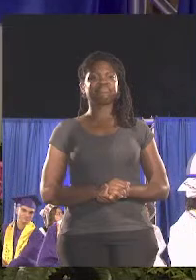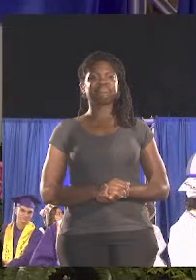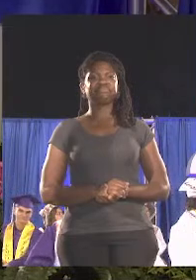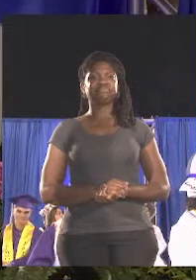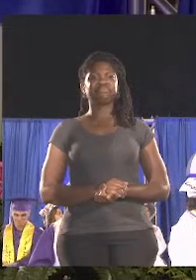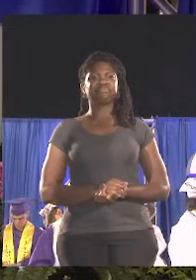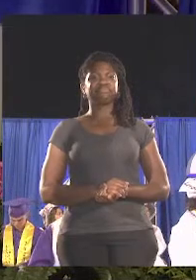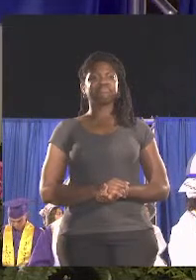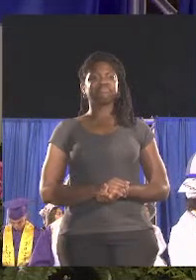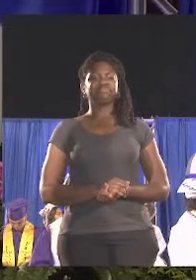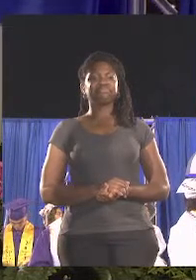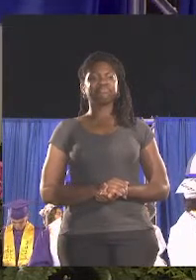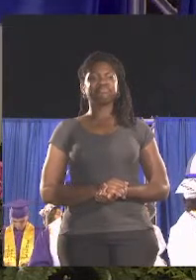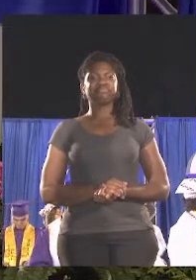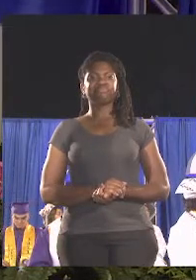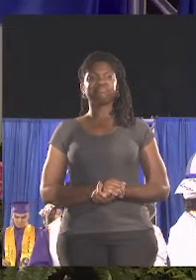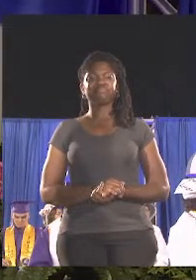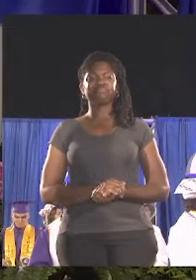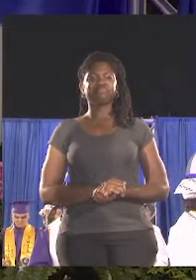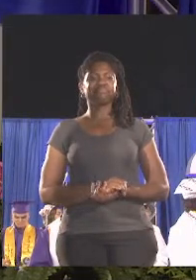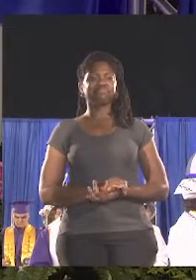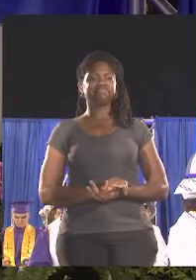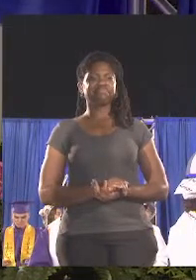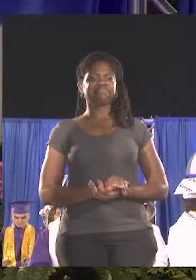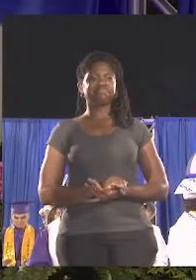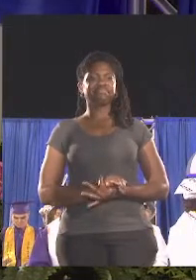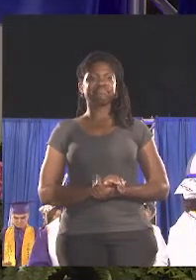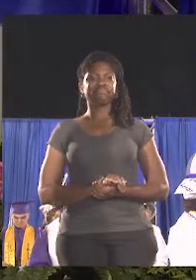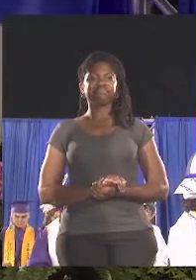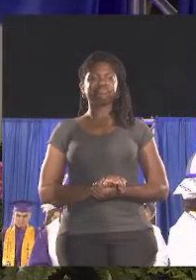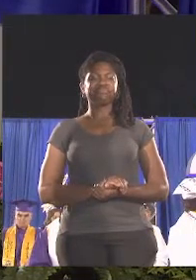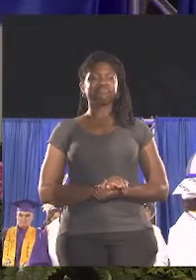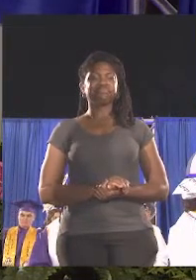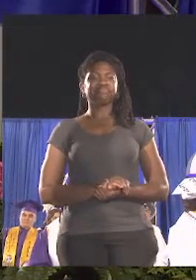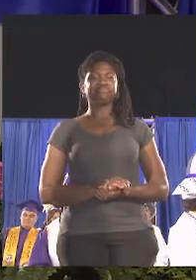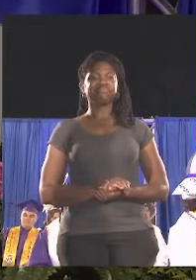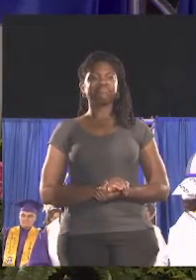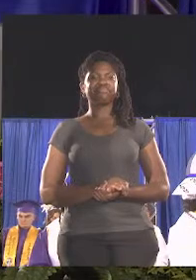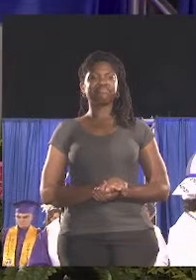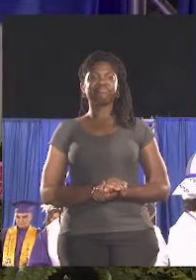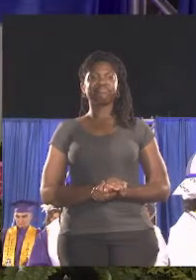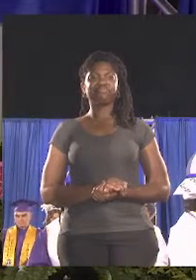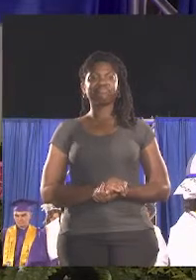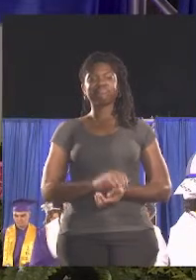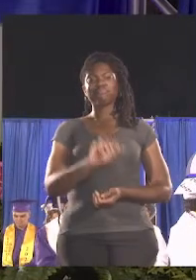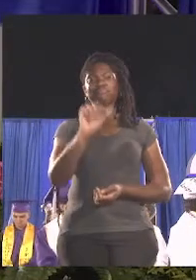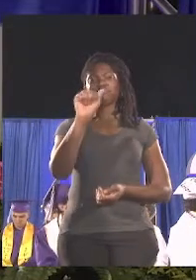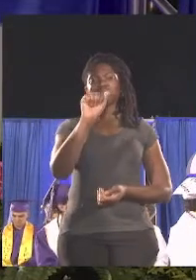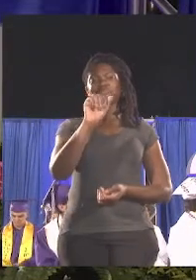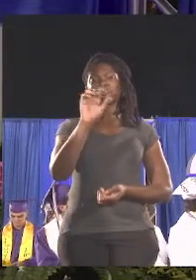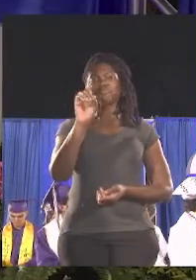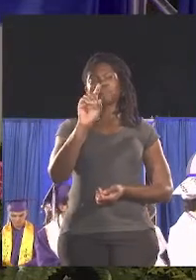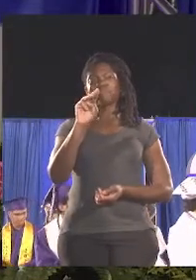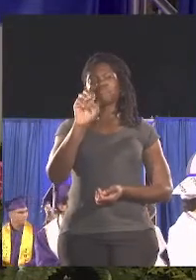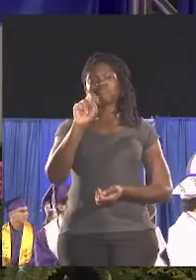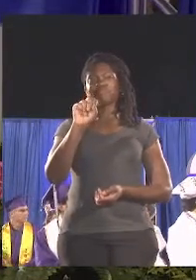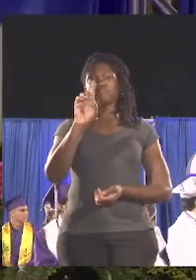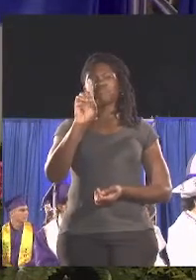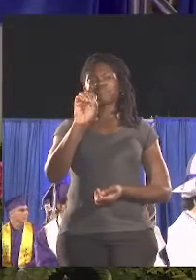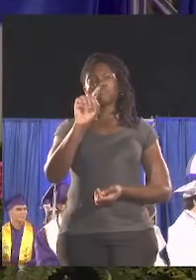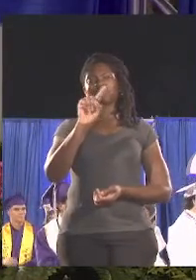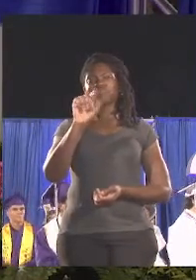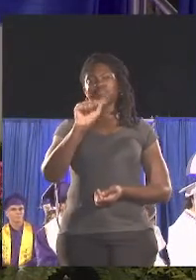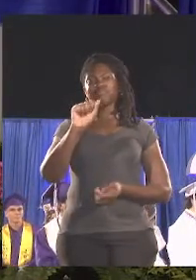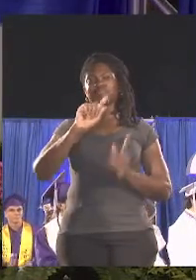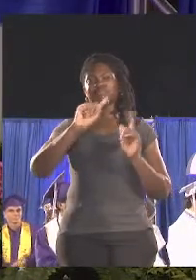Oh, Alexandra D. Mendoza, San